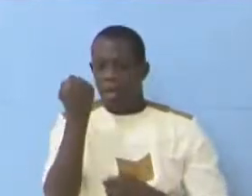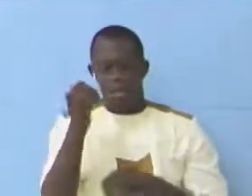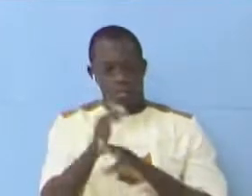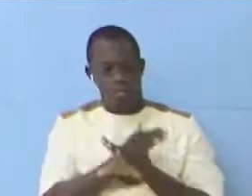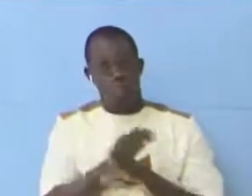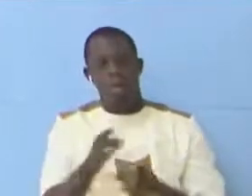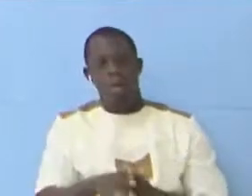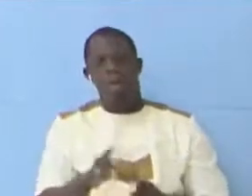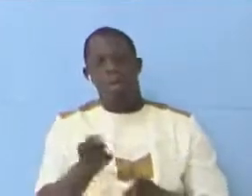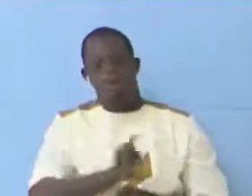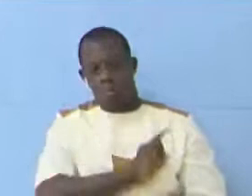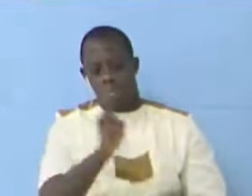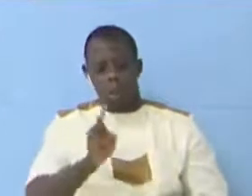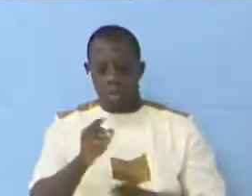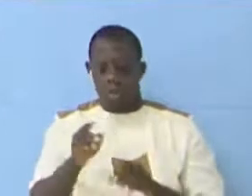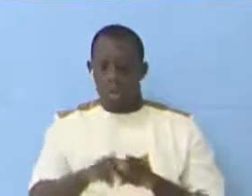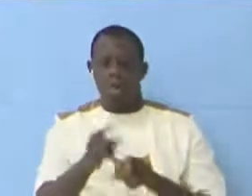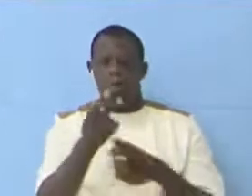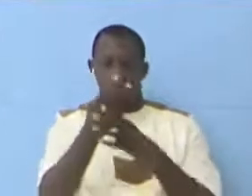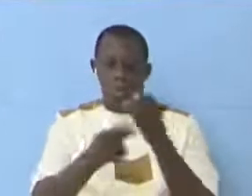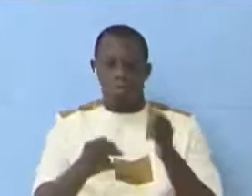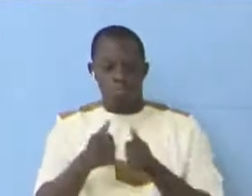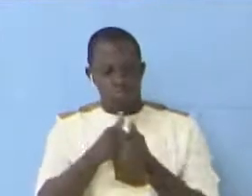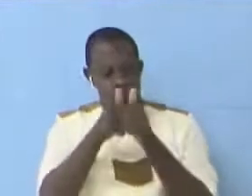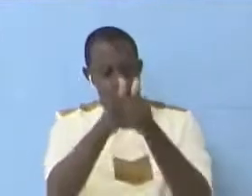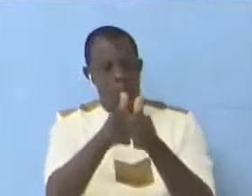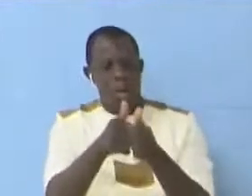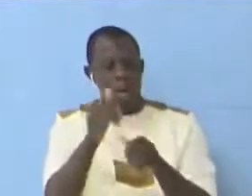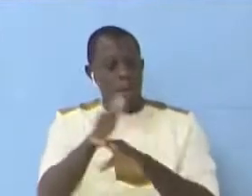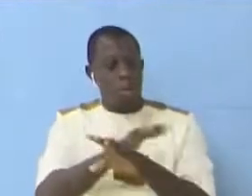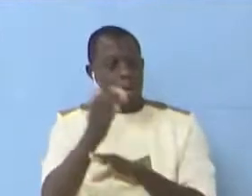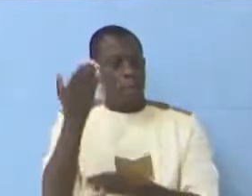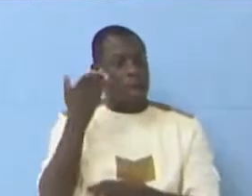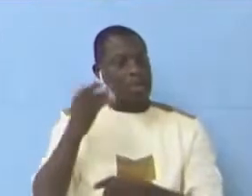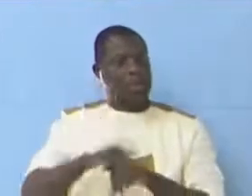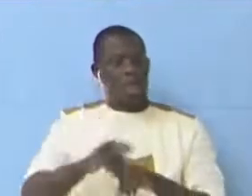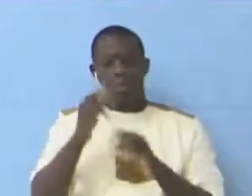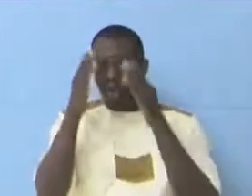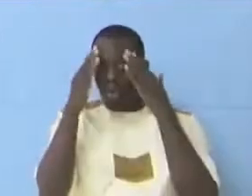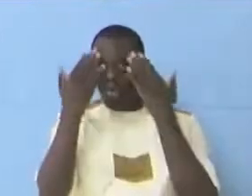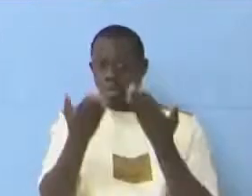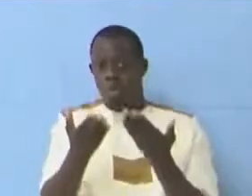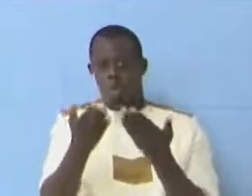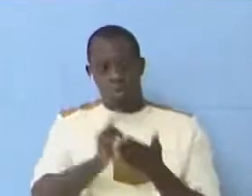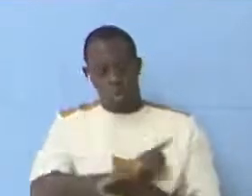both escorted, but I didn't know at that time that we were arrested. They were